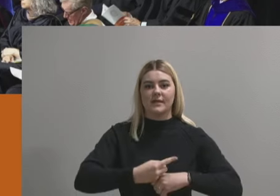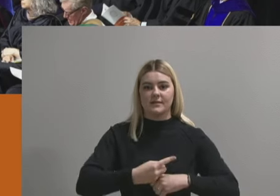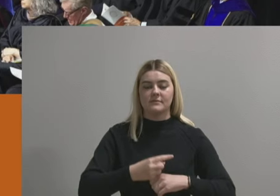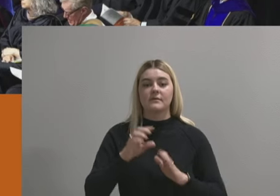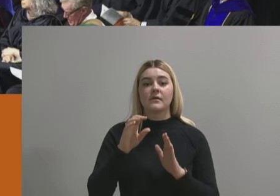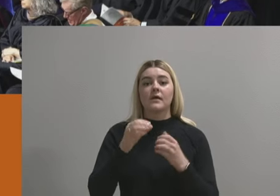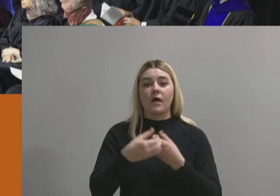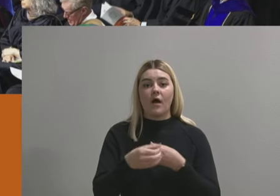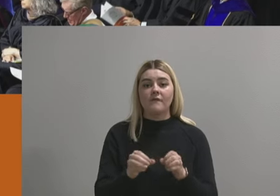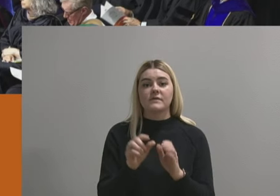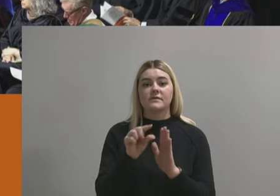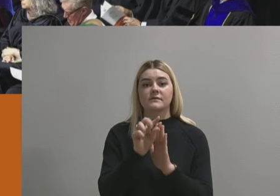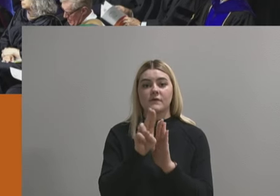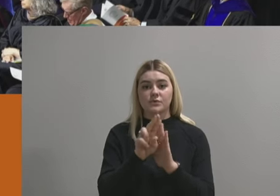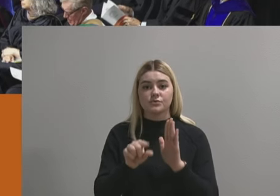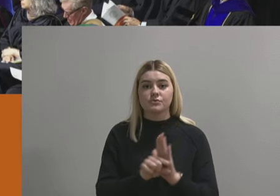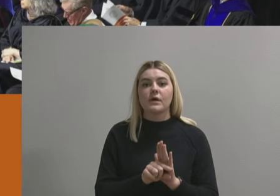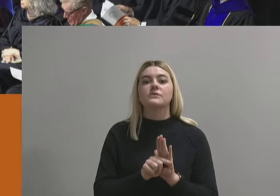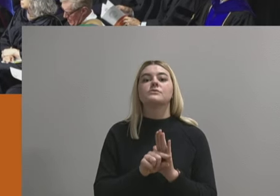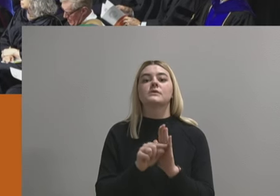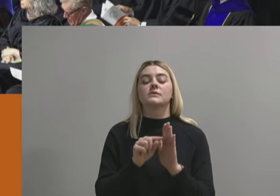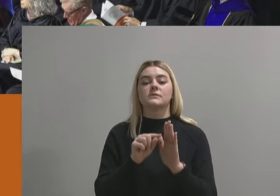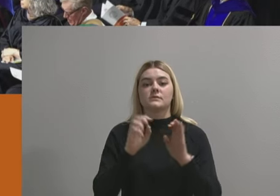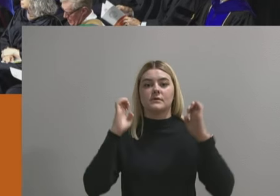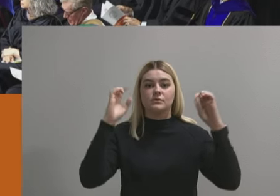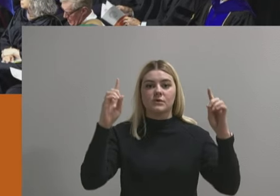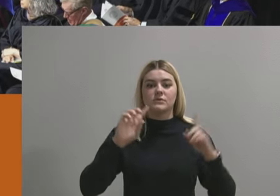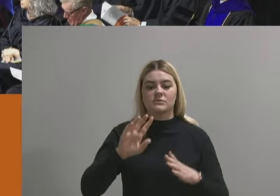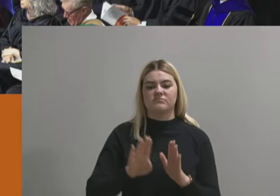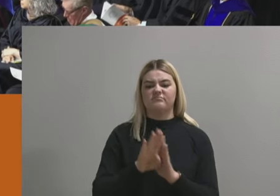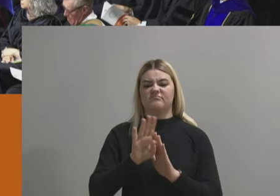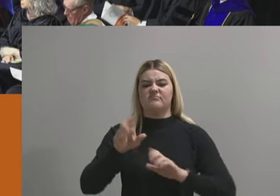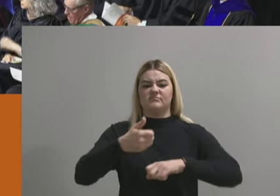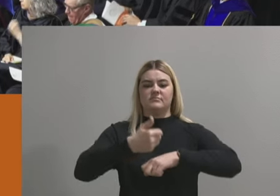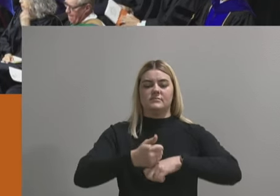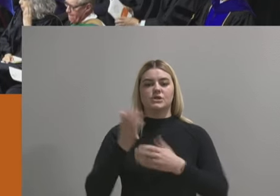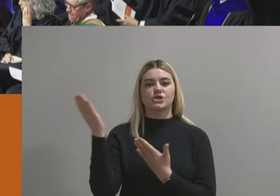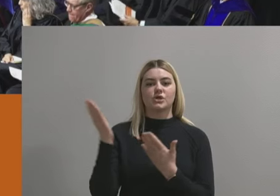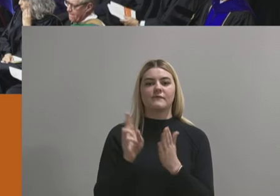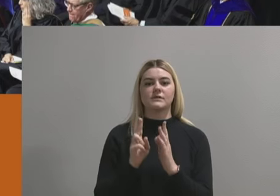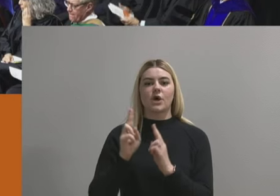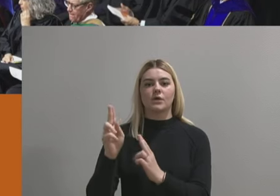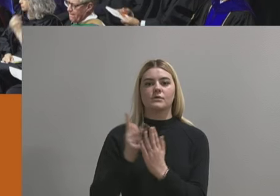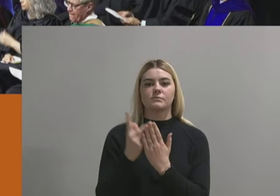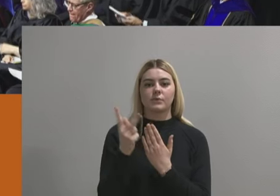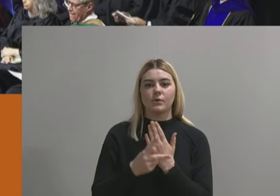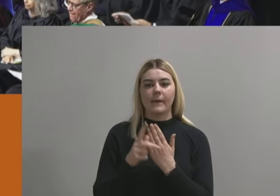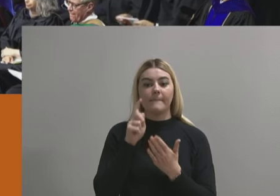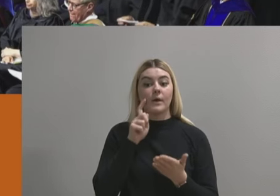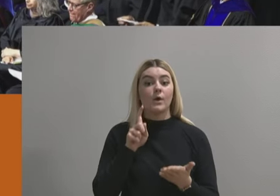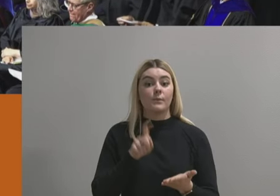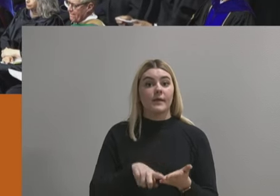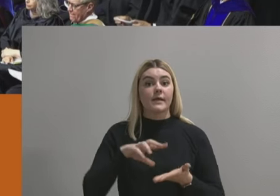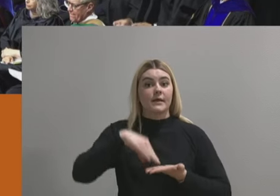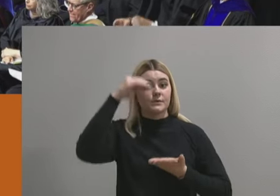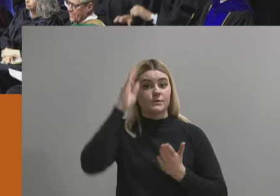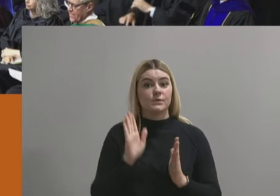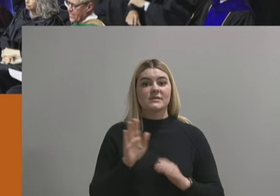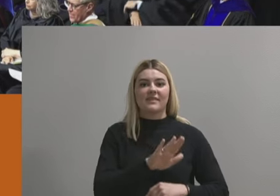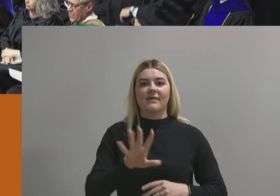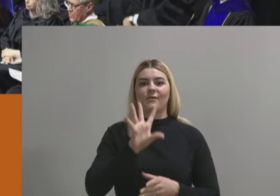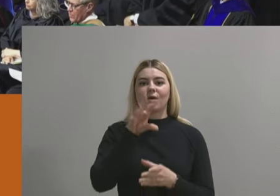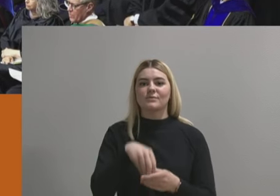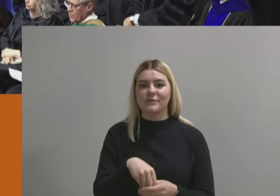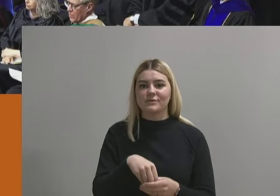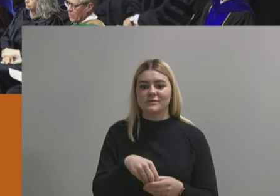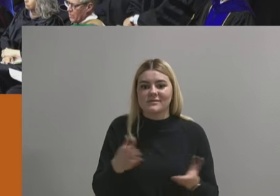of Undergraduate Education developed the Service Honors Program to recognize students whose contributions to the university community